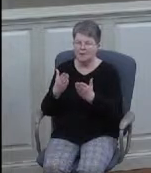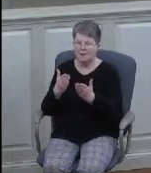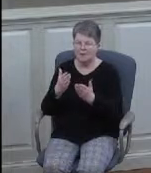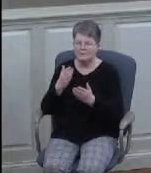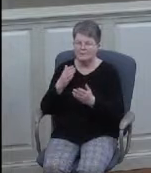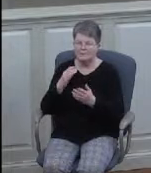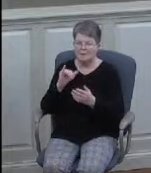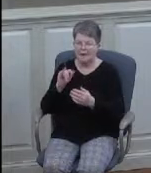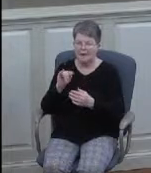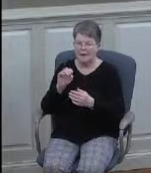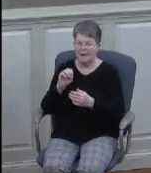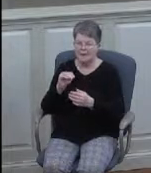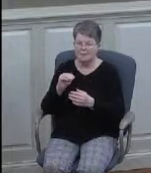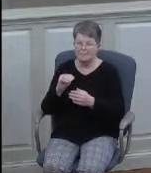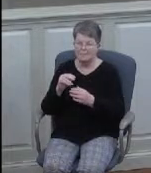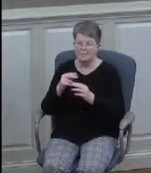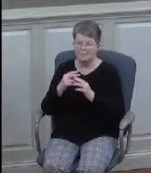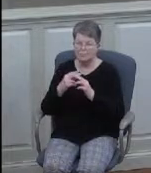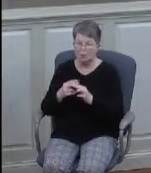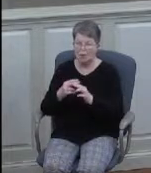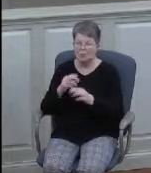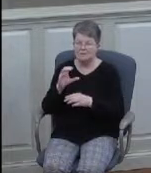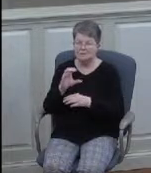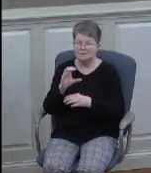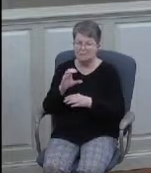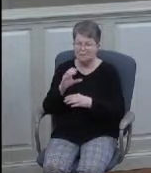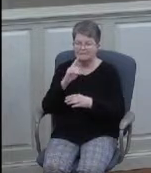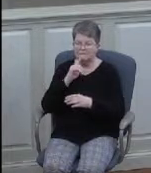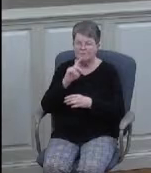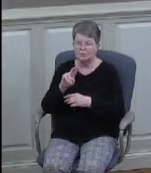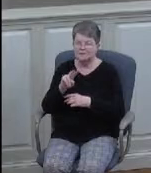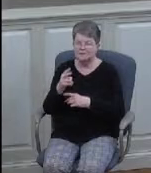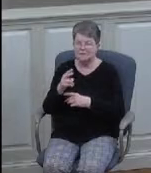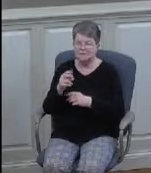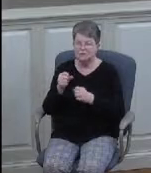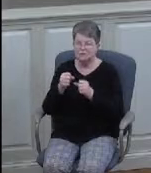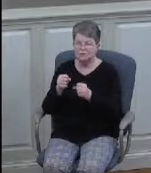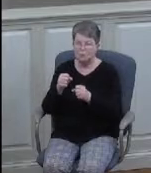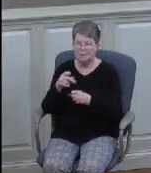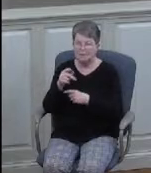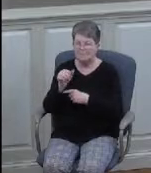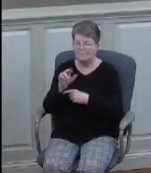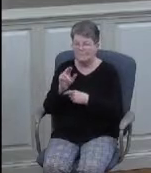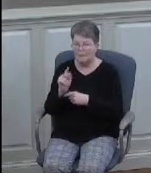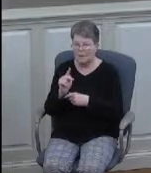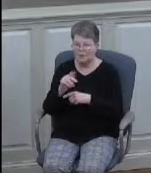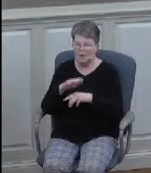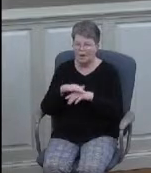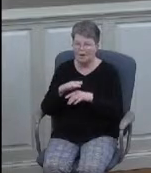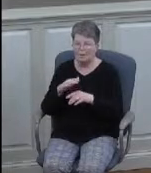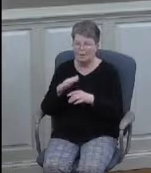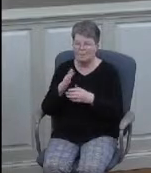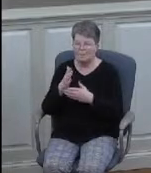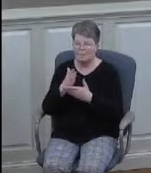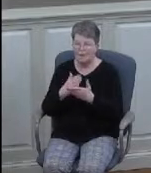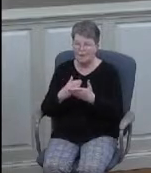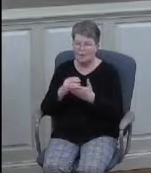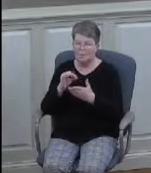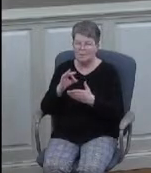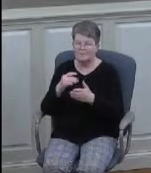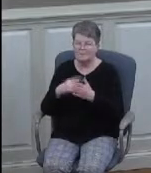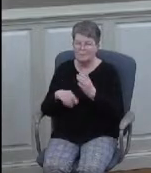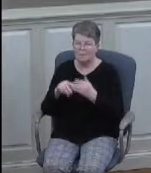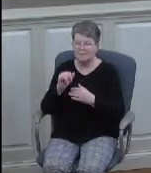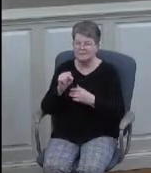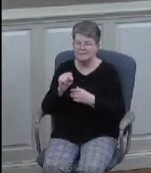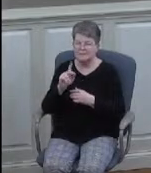the item called C up at the top is this idea for a Second Street park on a portion of what is now the KSD